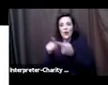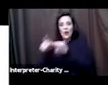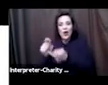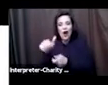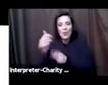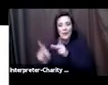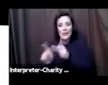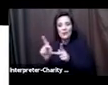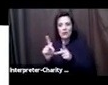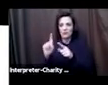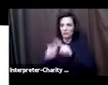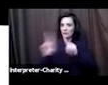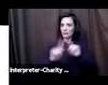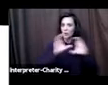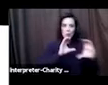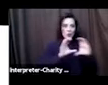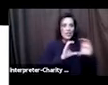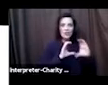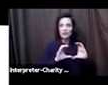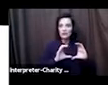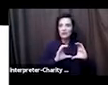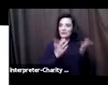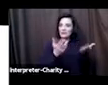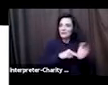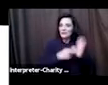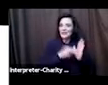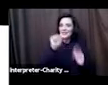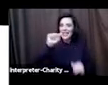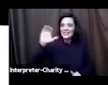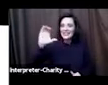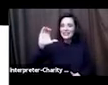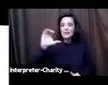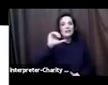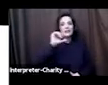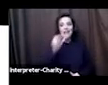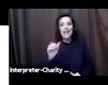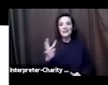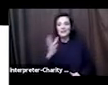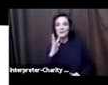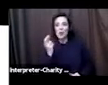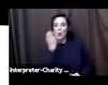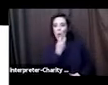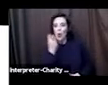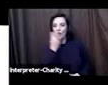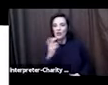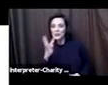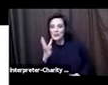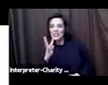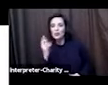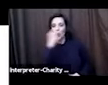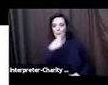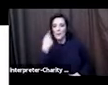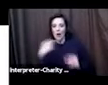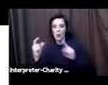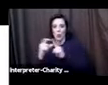of communication, and they're also forms of AAC because they're not mouth words or oral speech. So basically, to